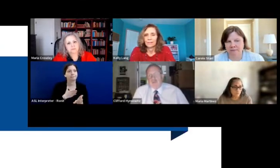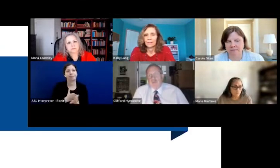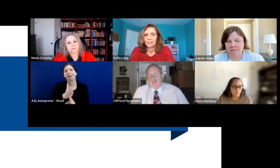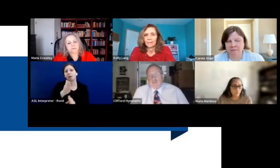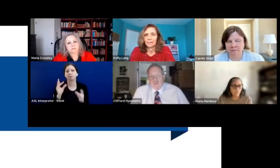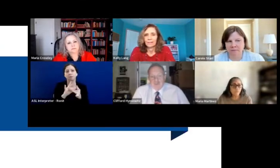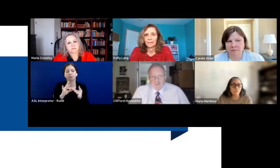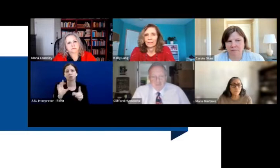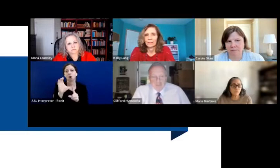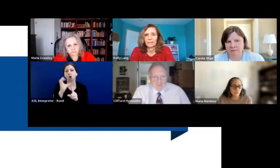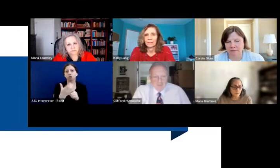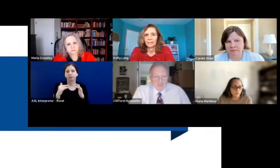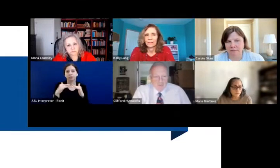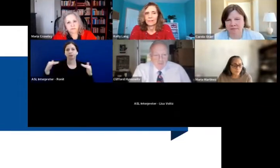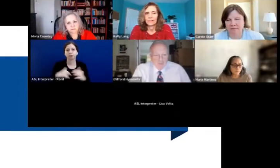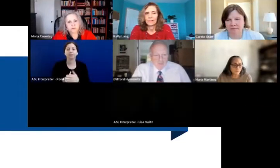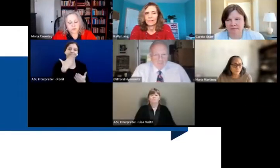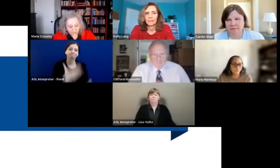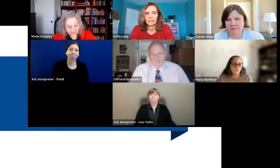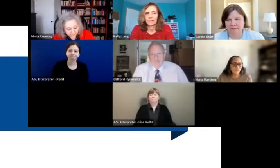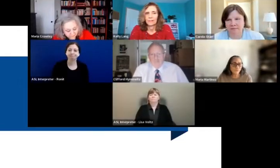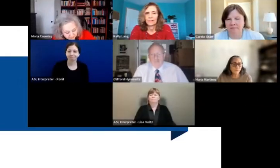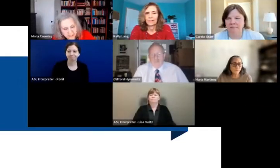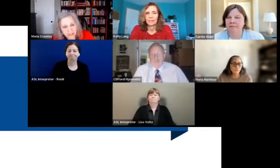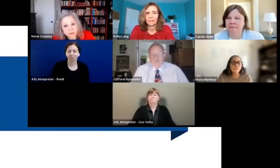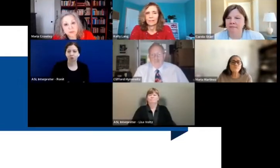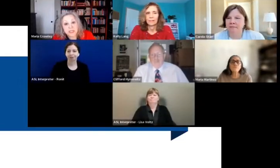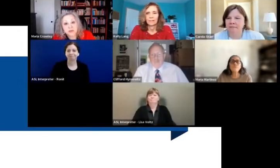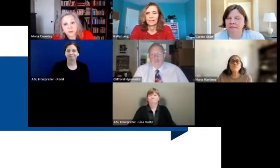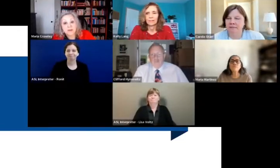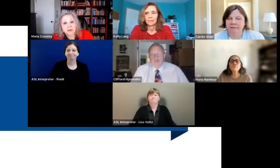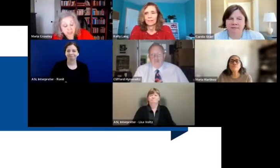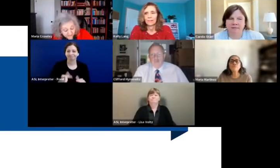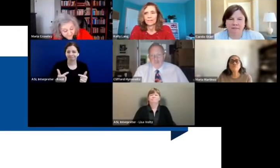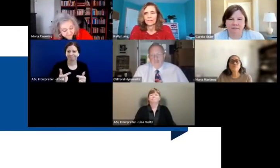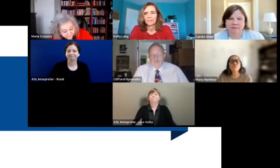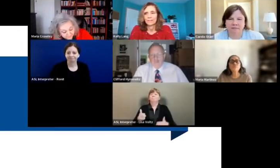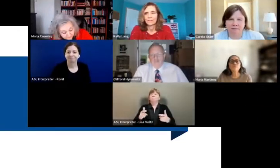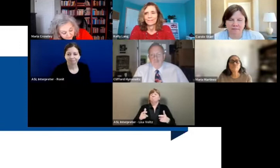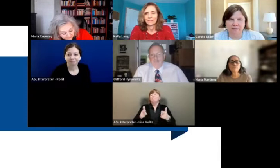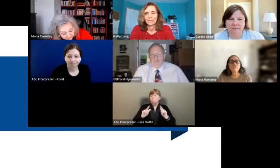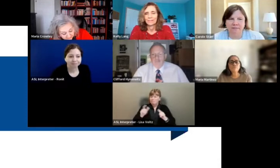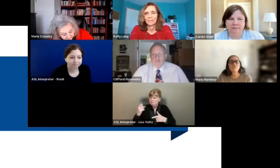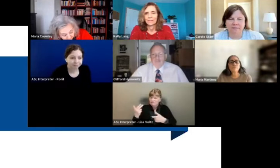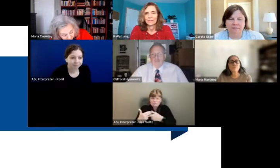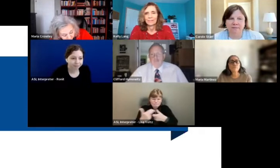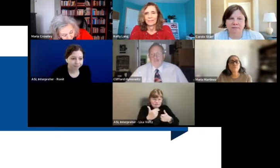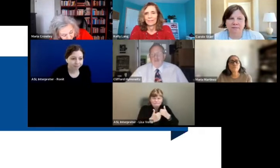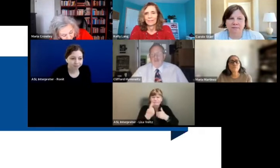message of cultural diversity. So, thank you. Great. And getting participation from everybody. Well